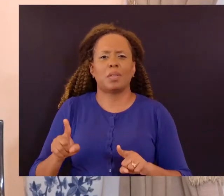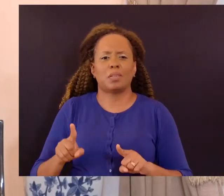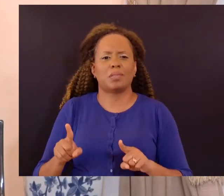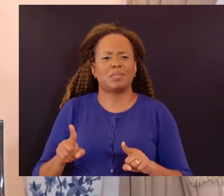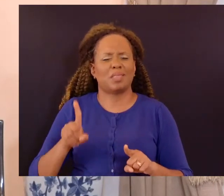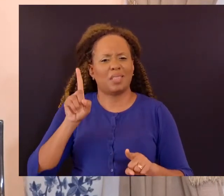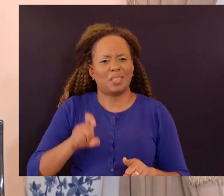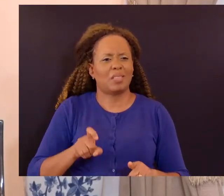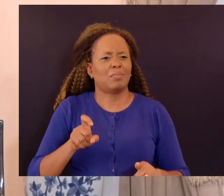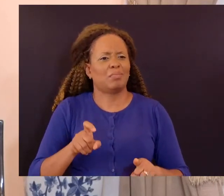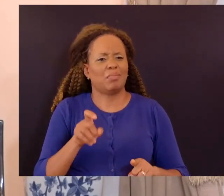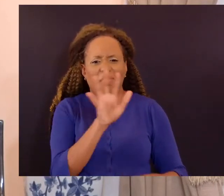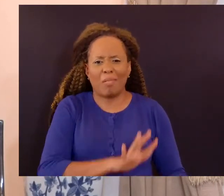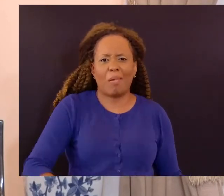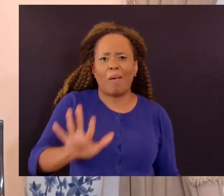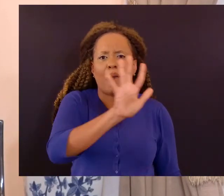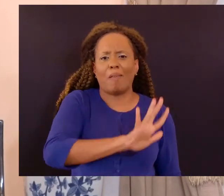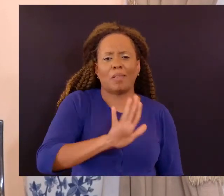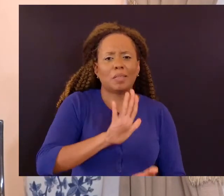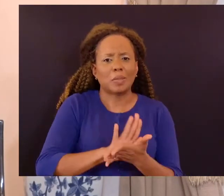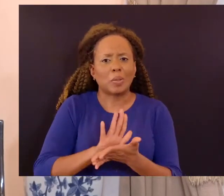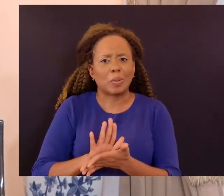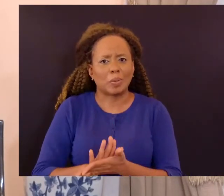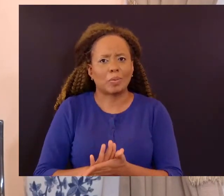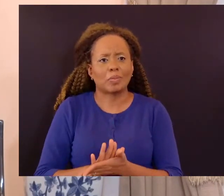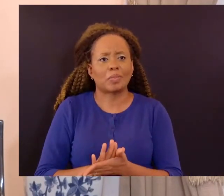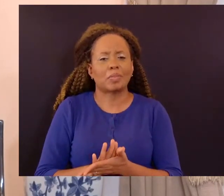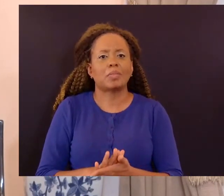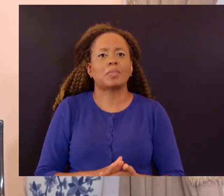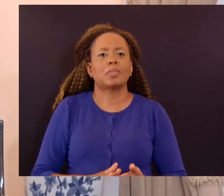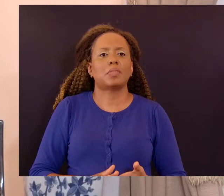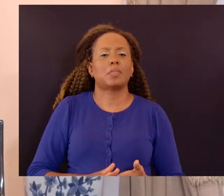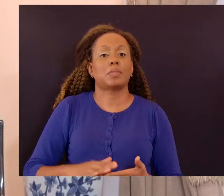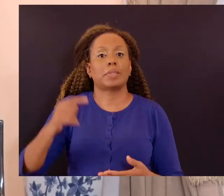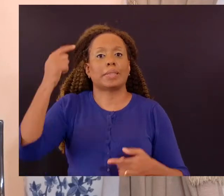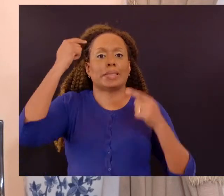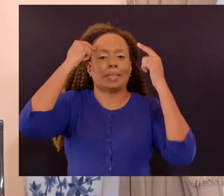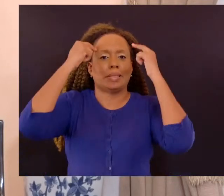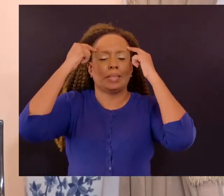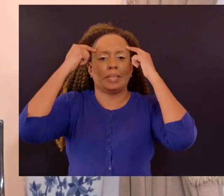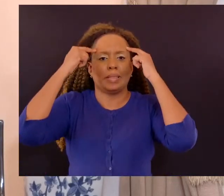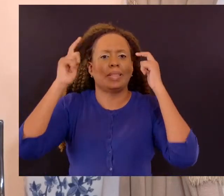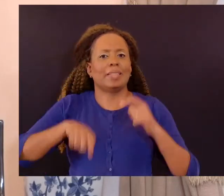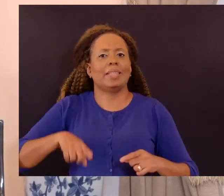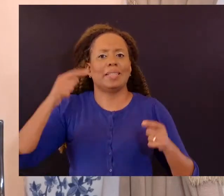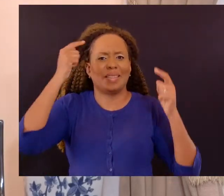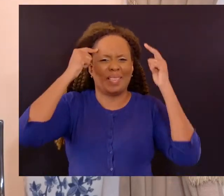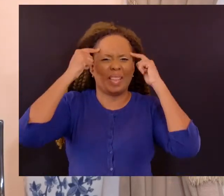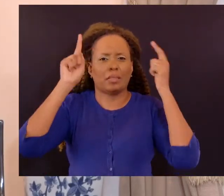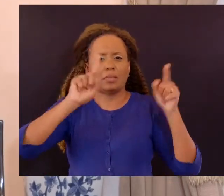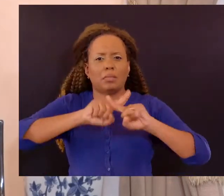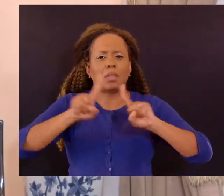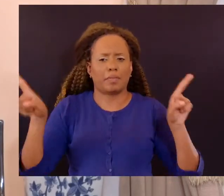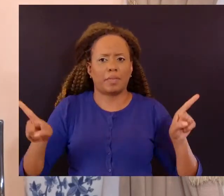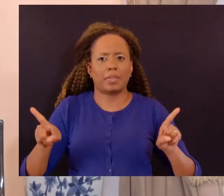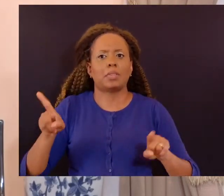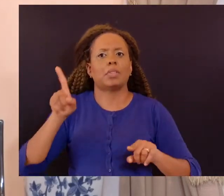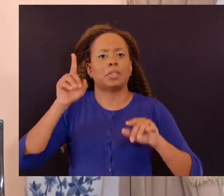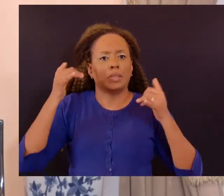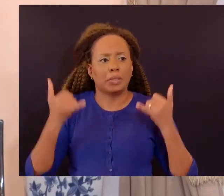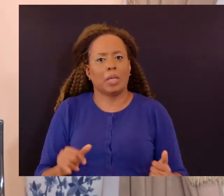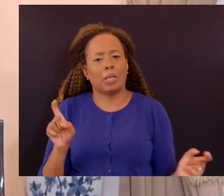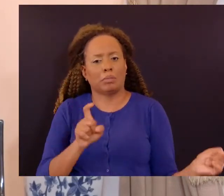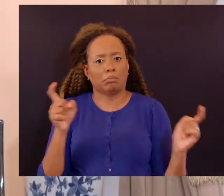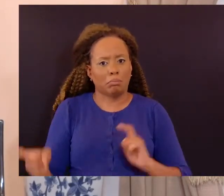rule in many of our institutions. And it's that type of thinking that I'm talking about in terms of our narrative that now has to change.